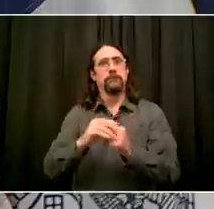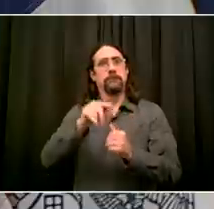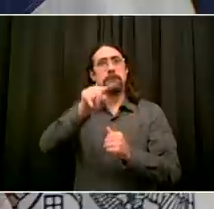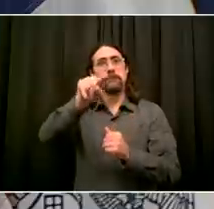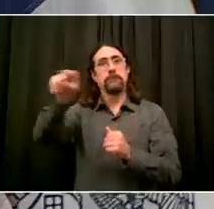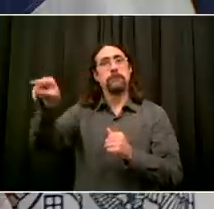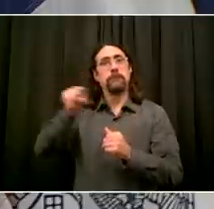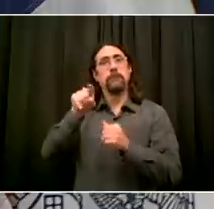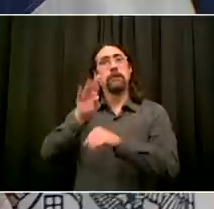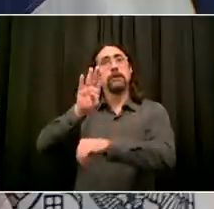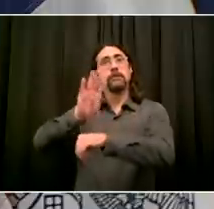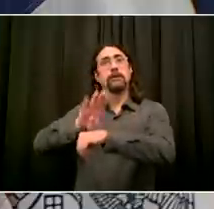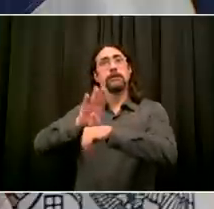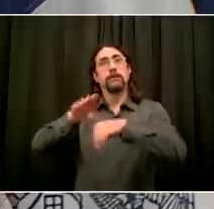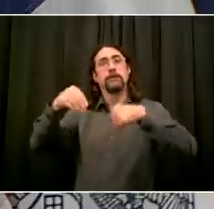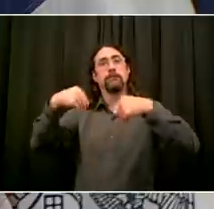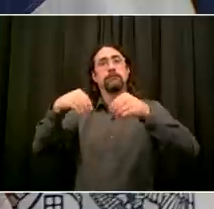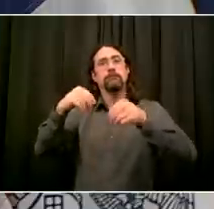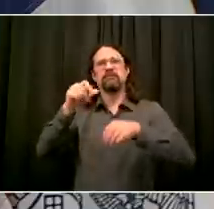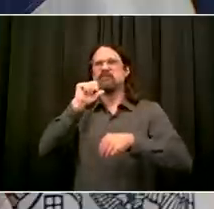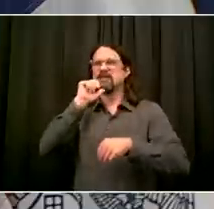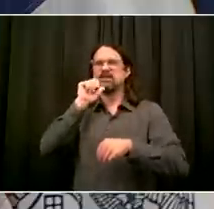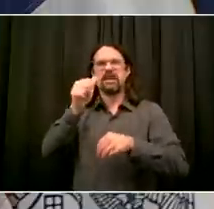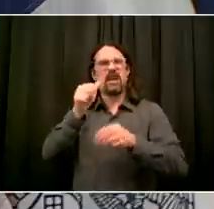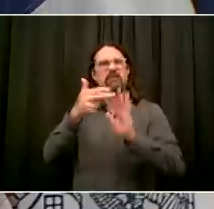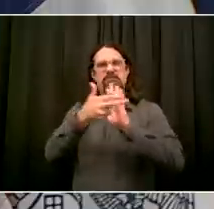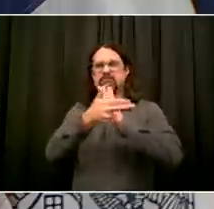reopen, and how,